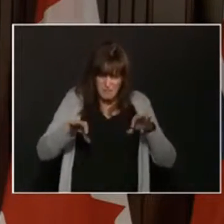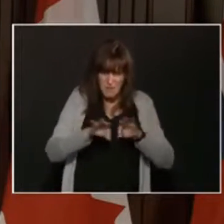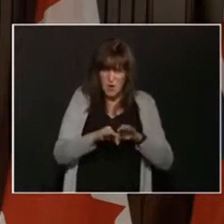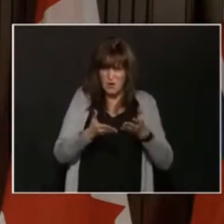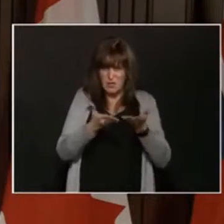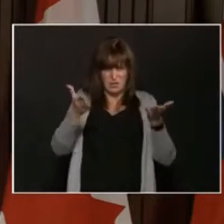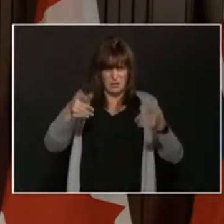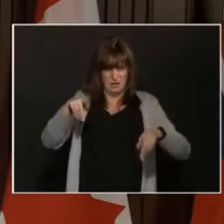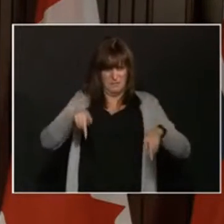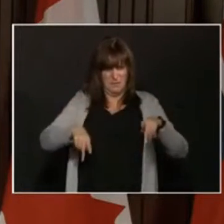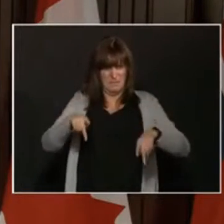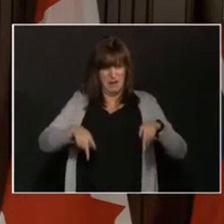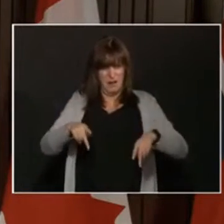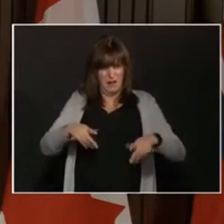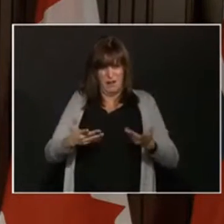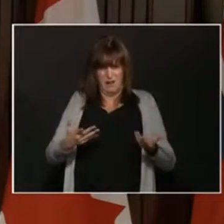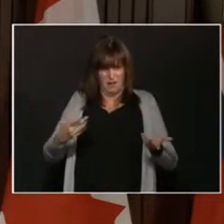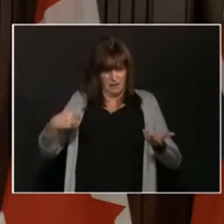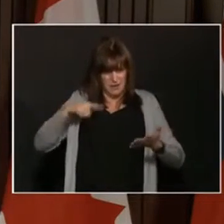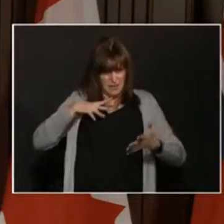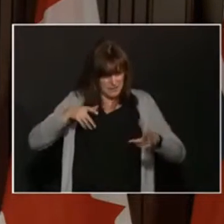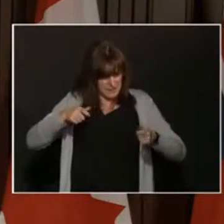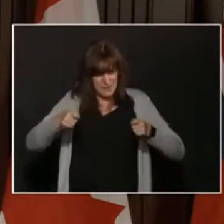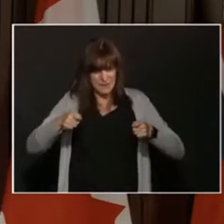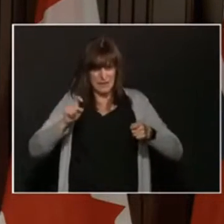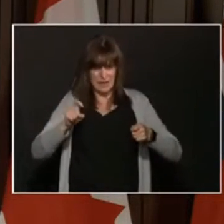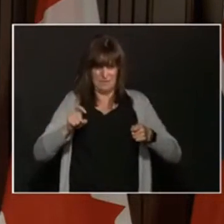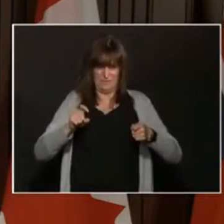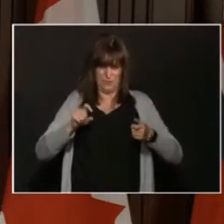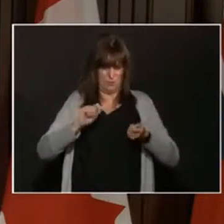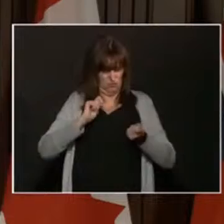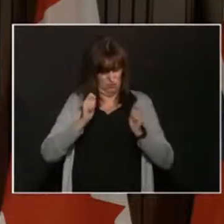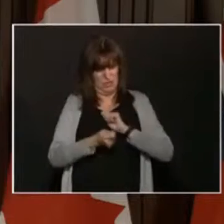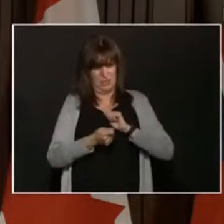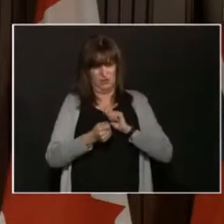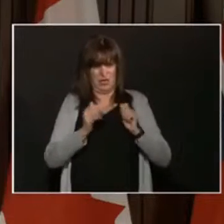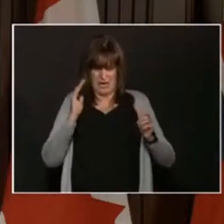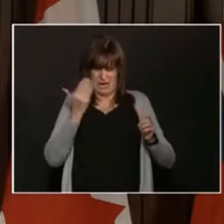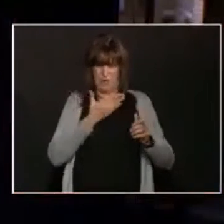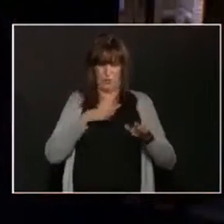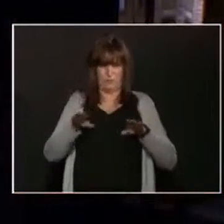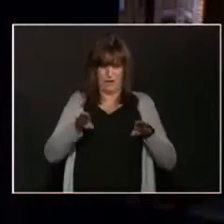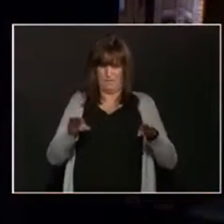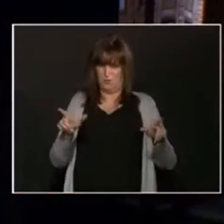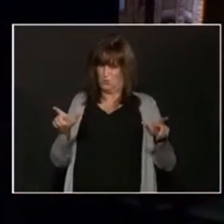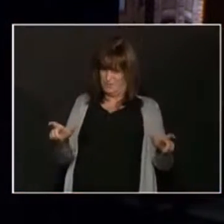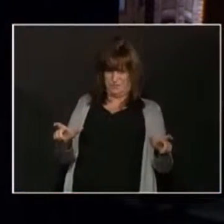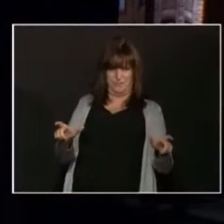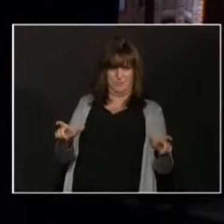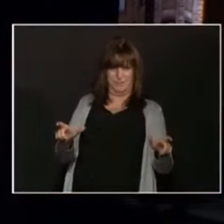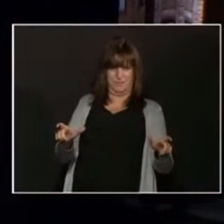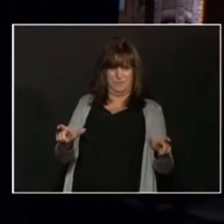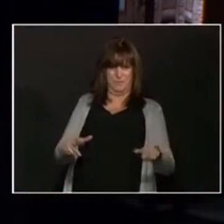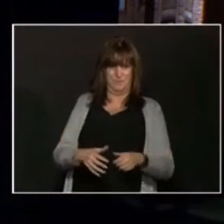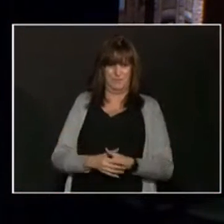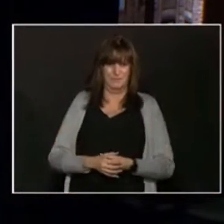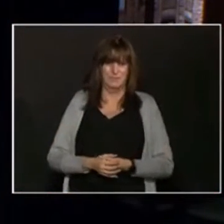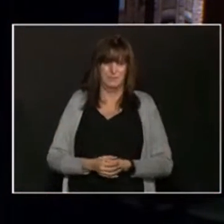powers to change our behavior and do what we can to prevent the transmission of this infection. Follow up.